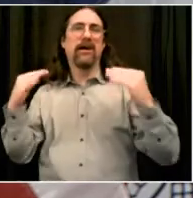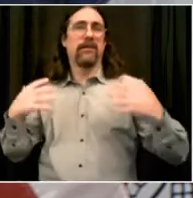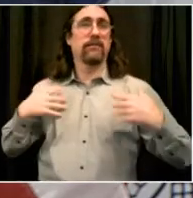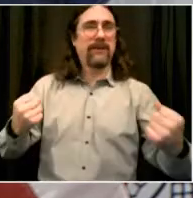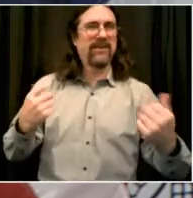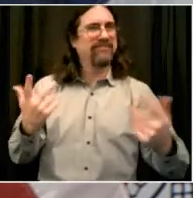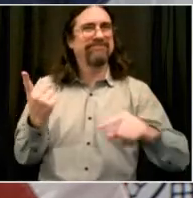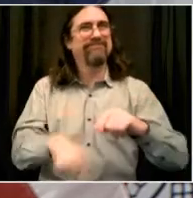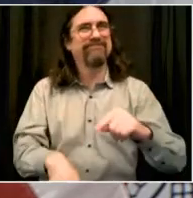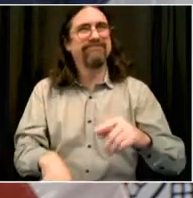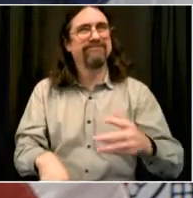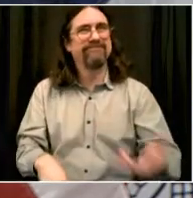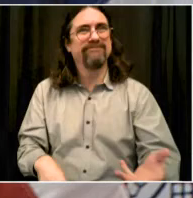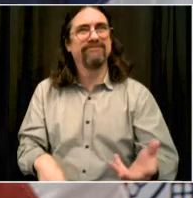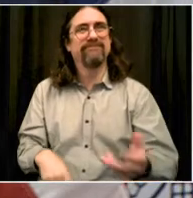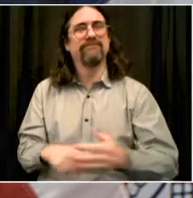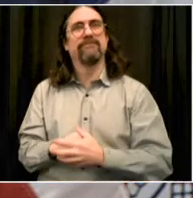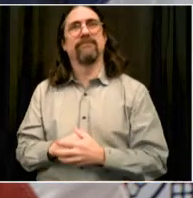We'll go back to Amanda.